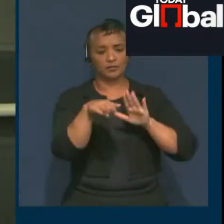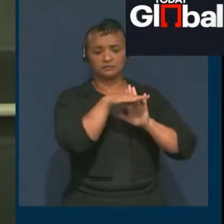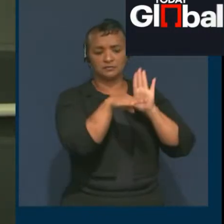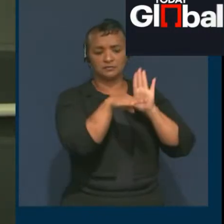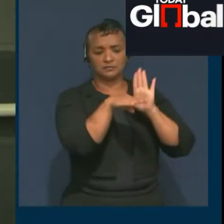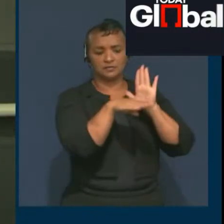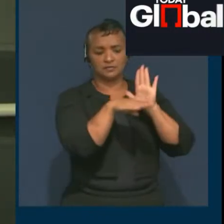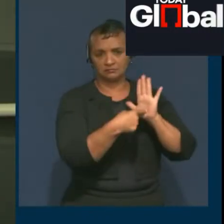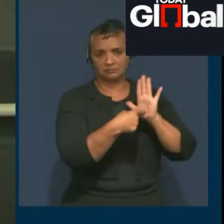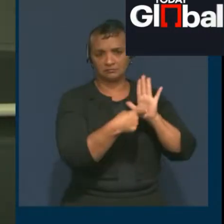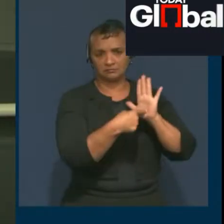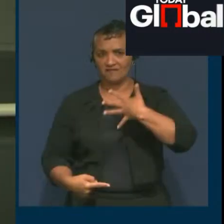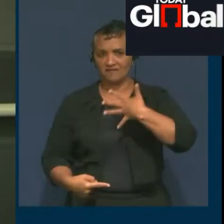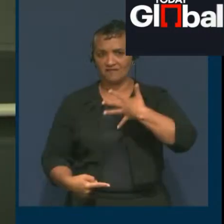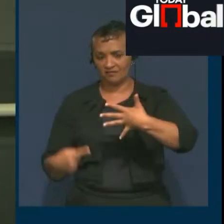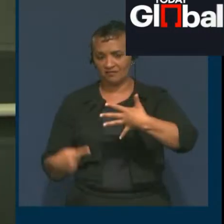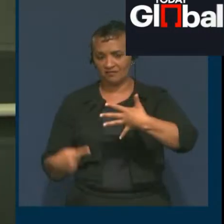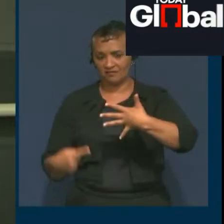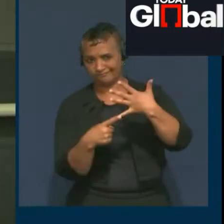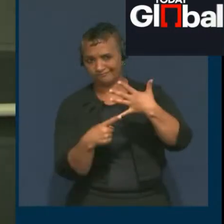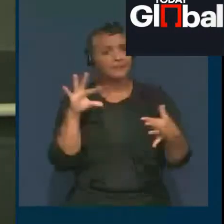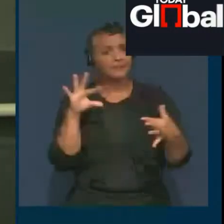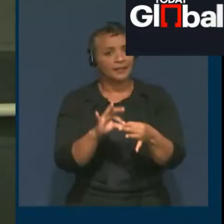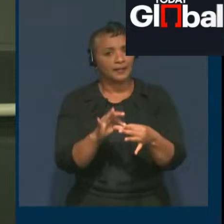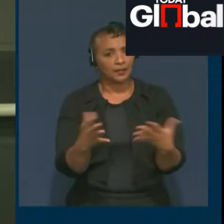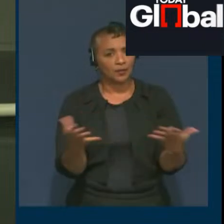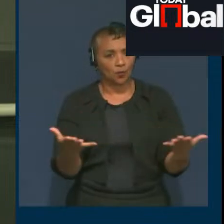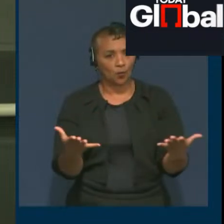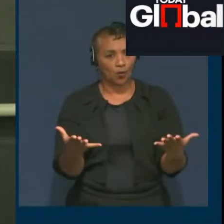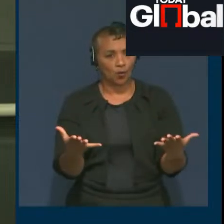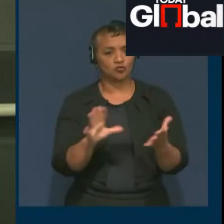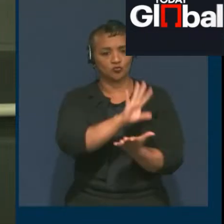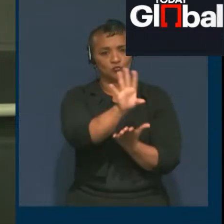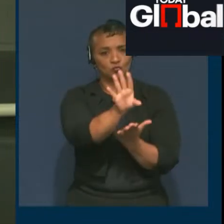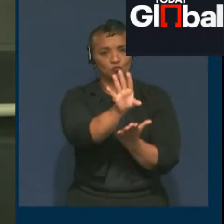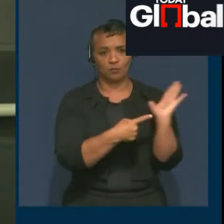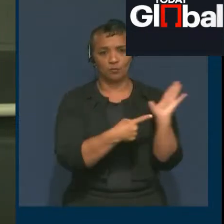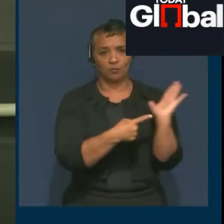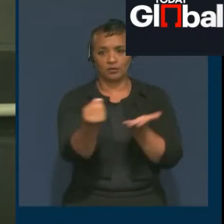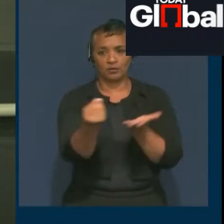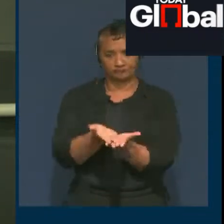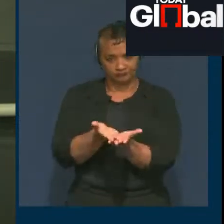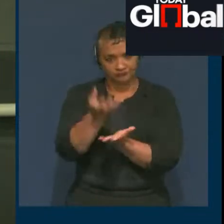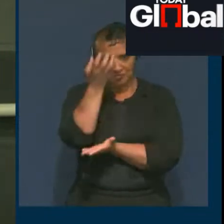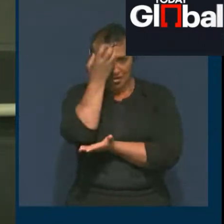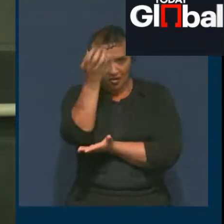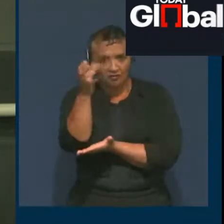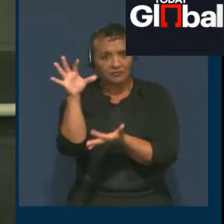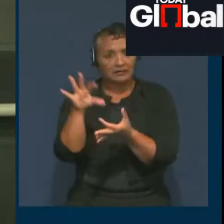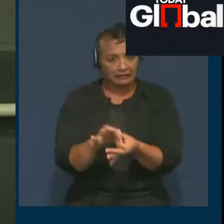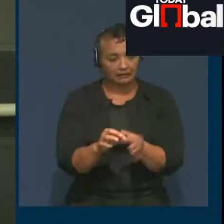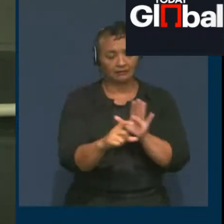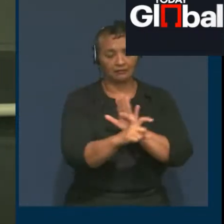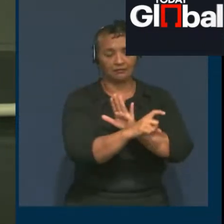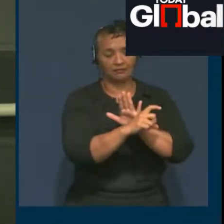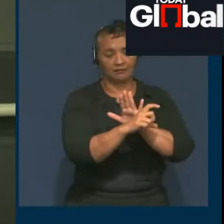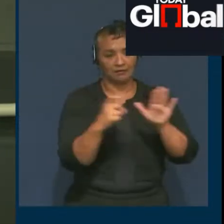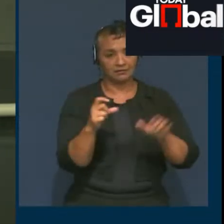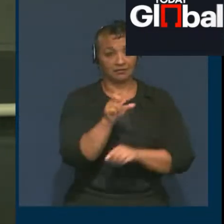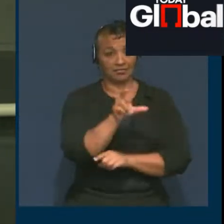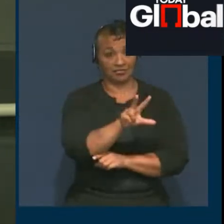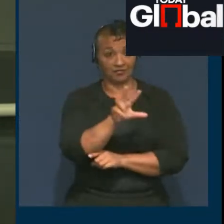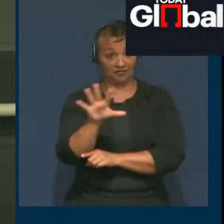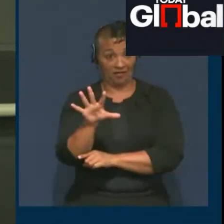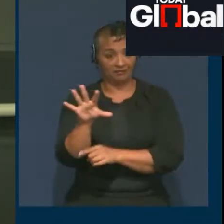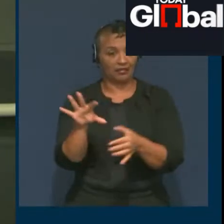item 5, consideration of a report submitted by state parties under Article 35 of